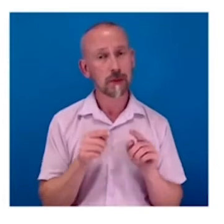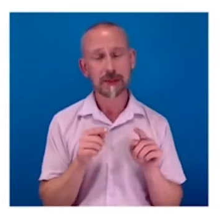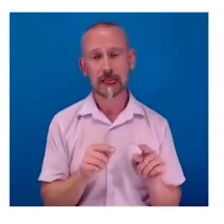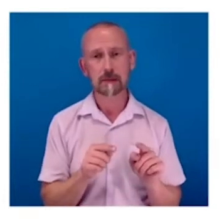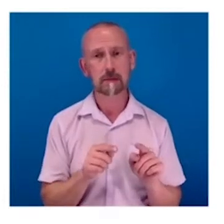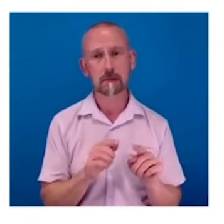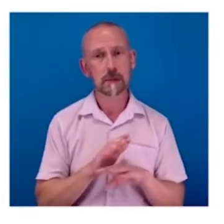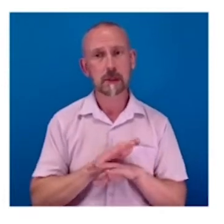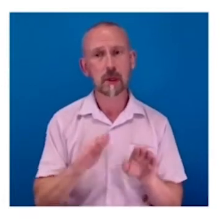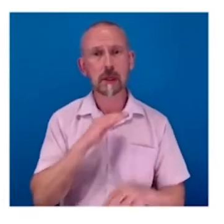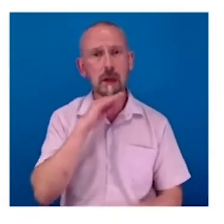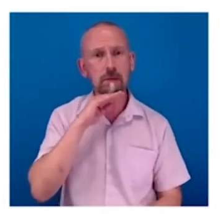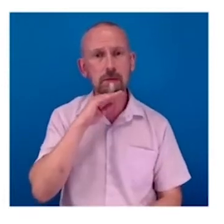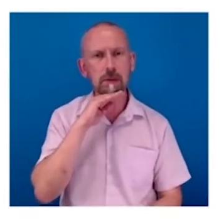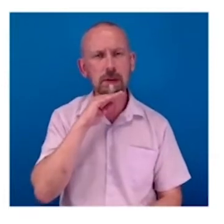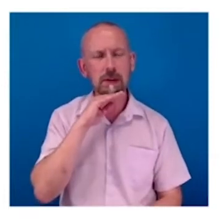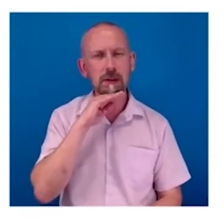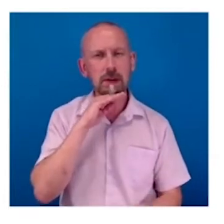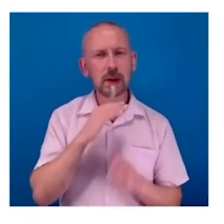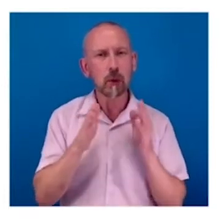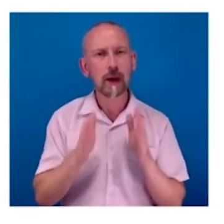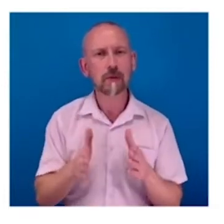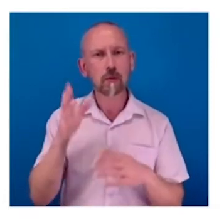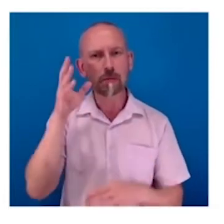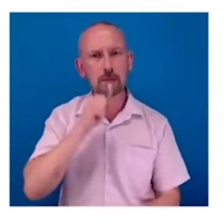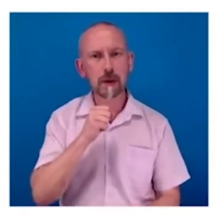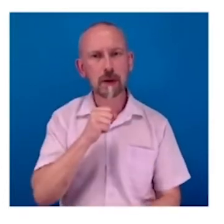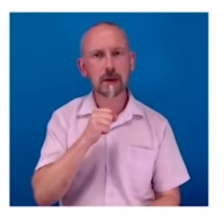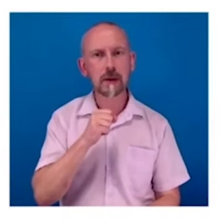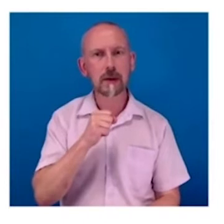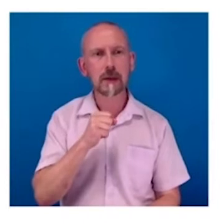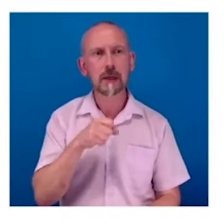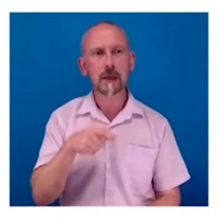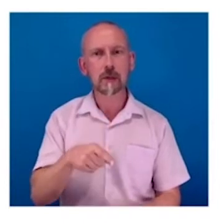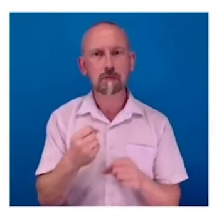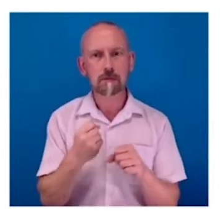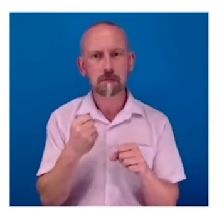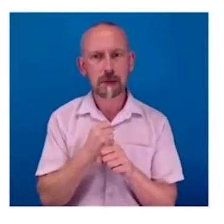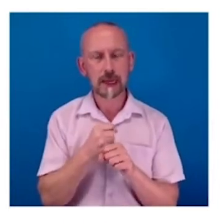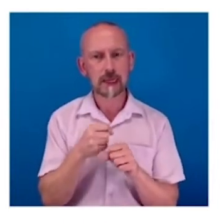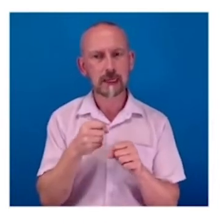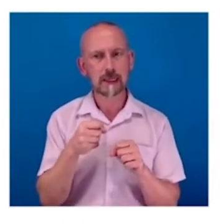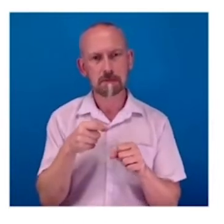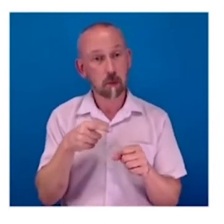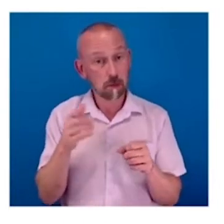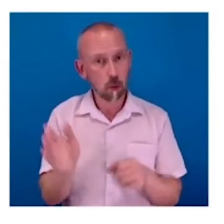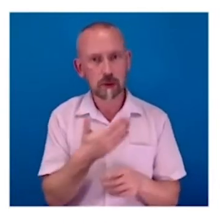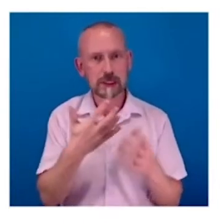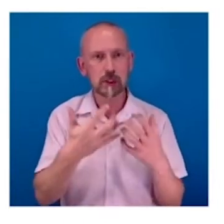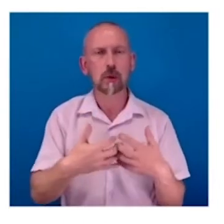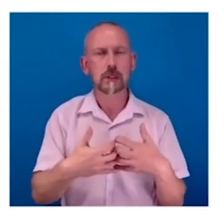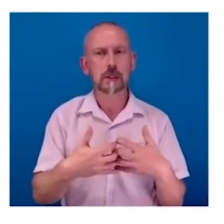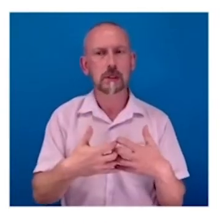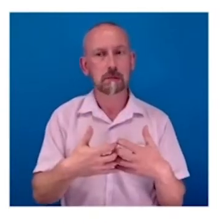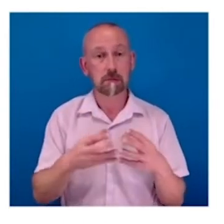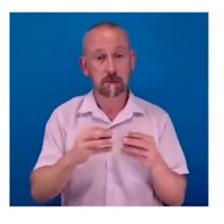technologies available to everyone. And thirdly, we are not talking about two more things. One